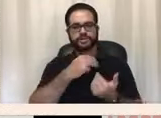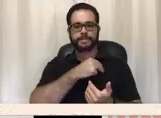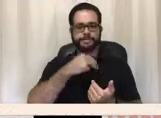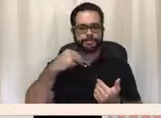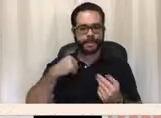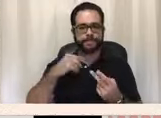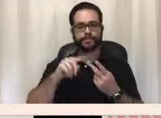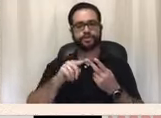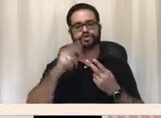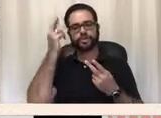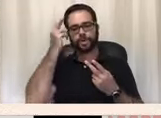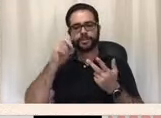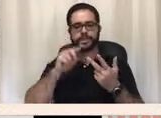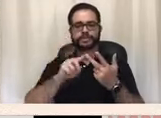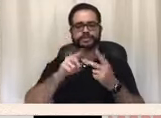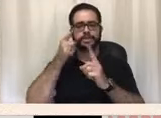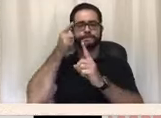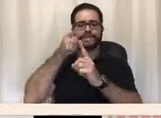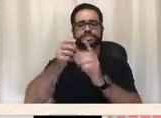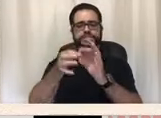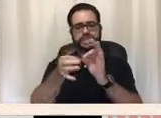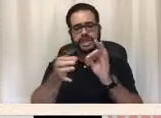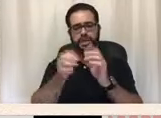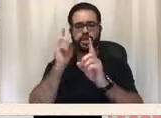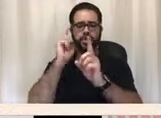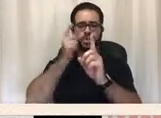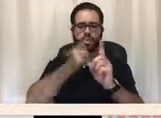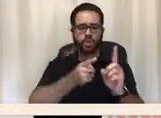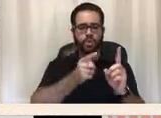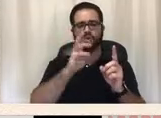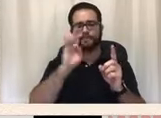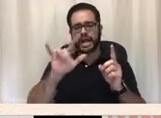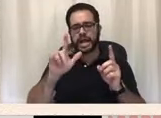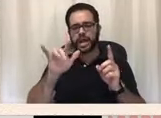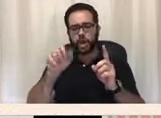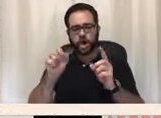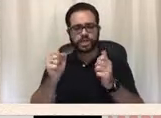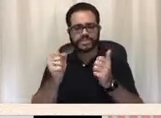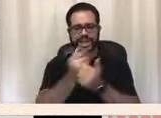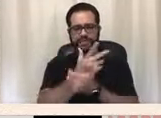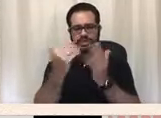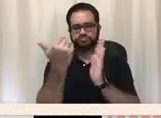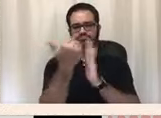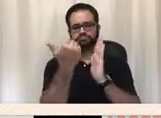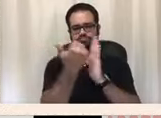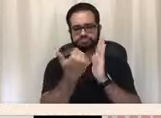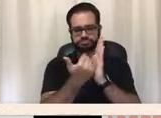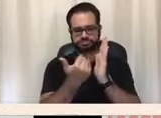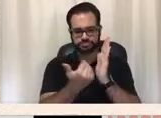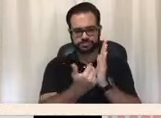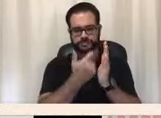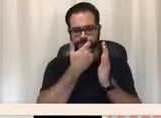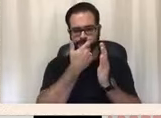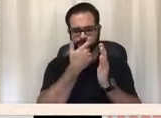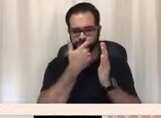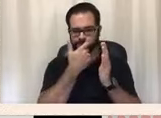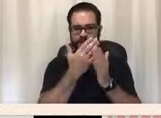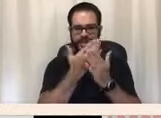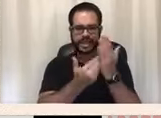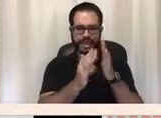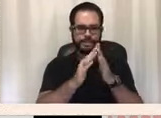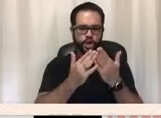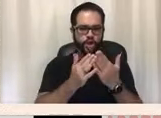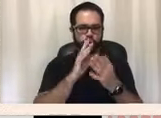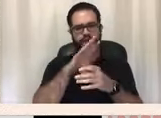statement, goals. All of these things are going to be in a bylaws or a handbook that will include bylaws, which is going